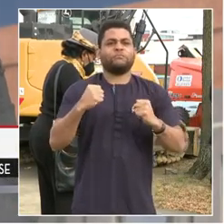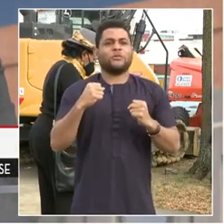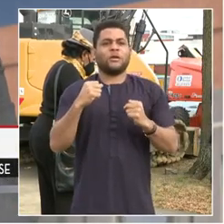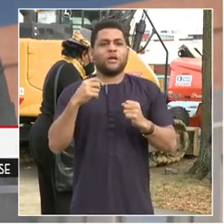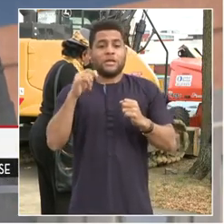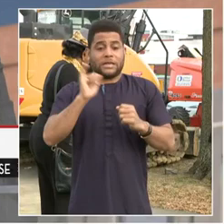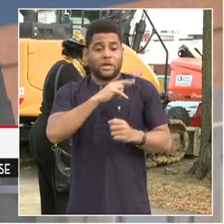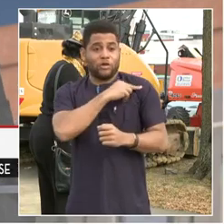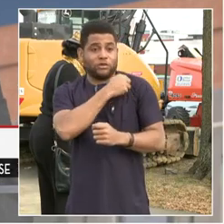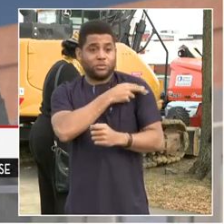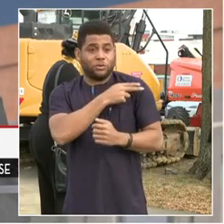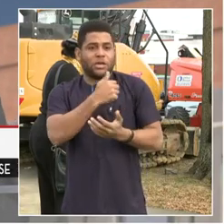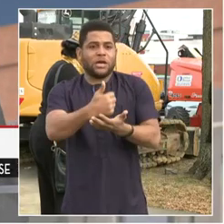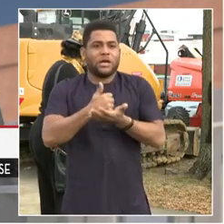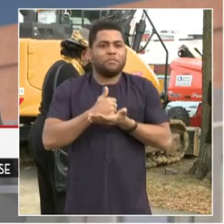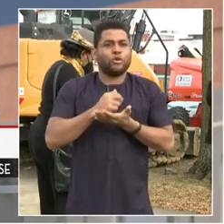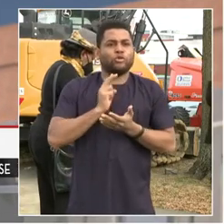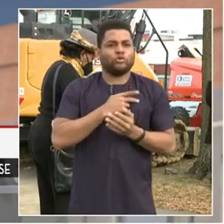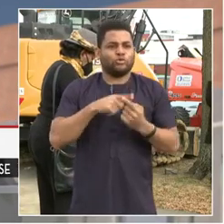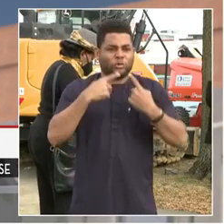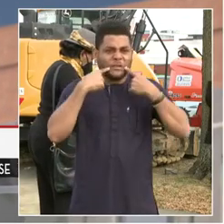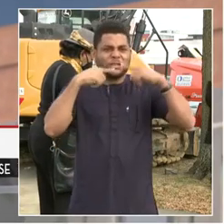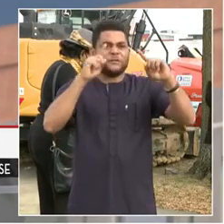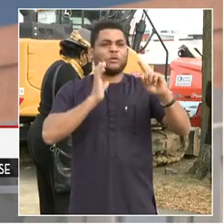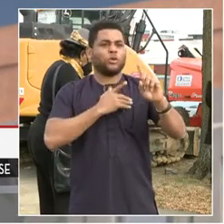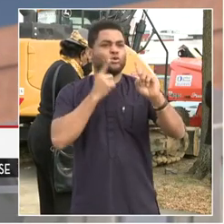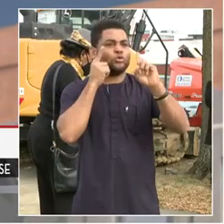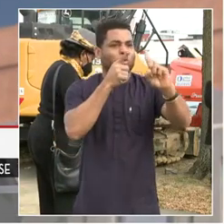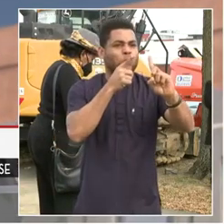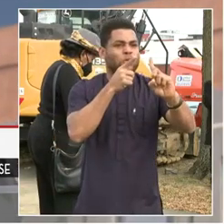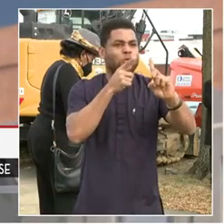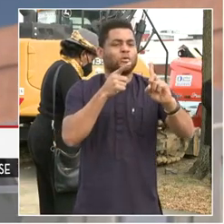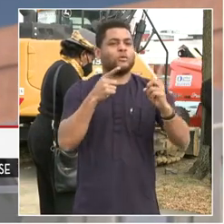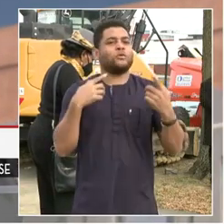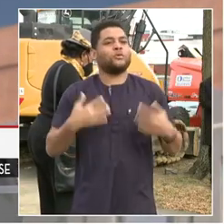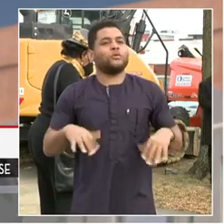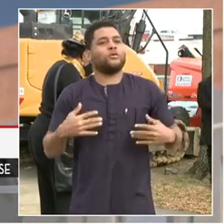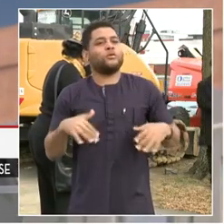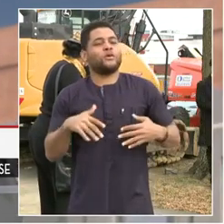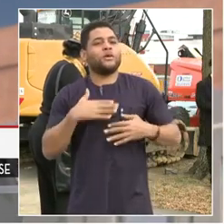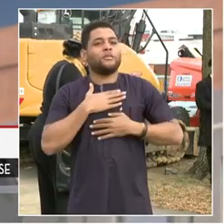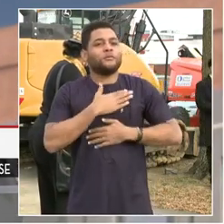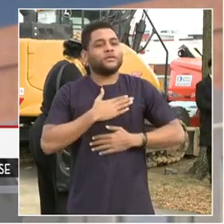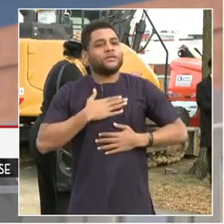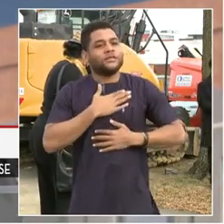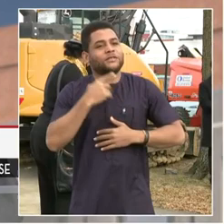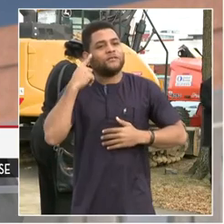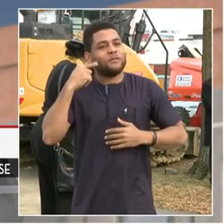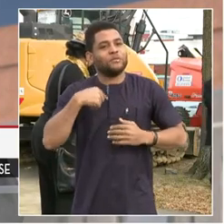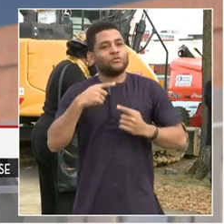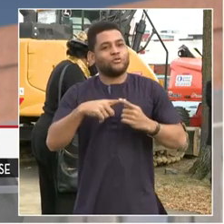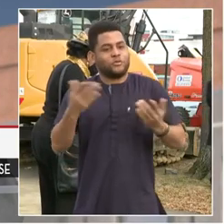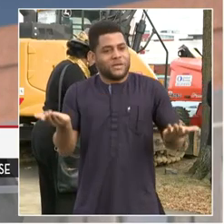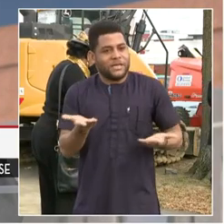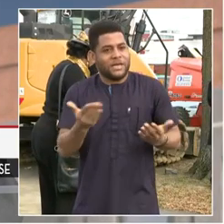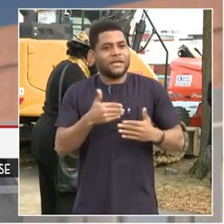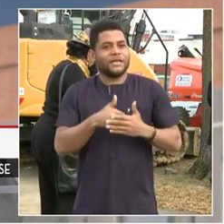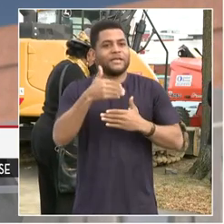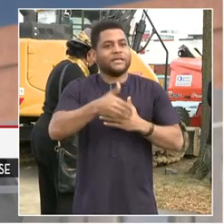up to that ideal. So it is my great pleasure to introduce our next